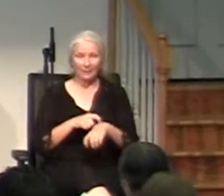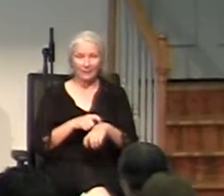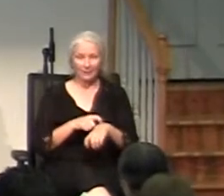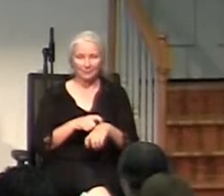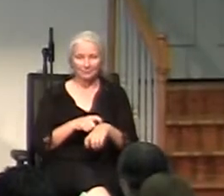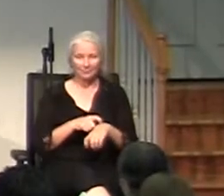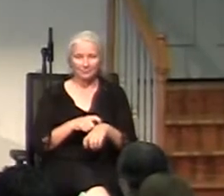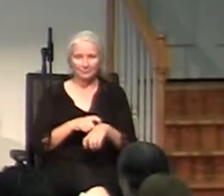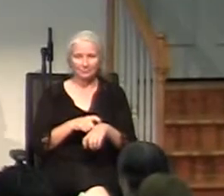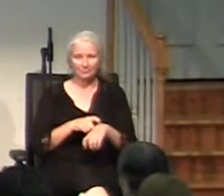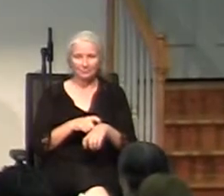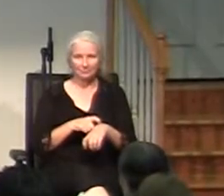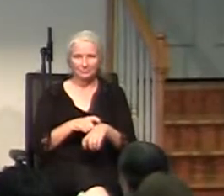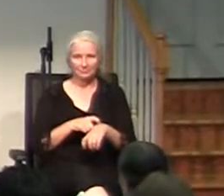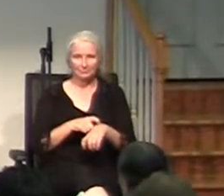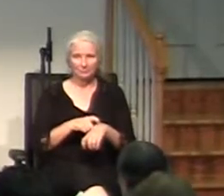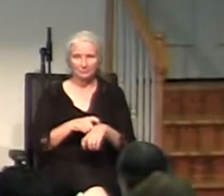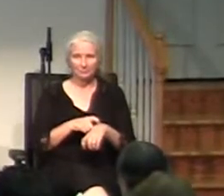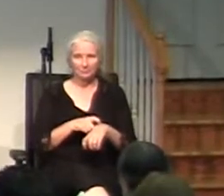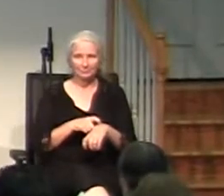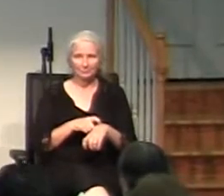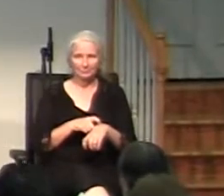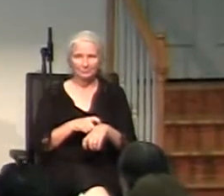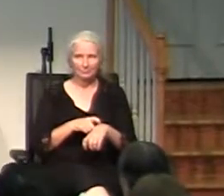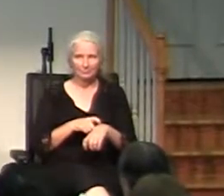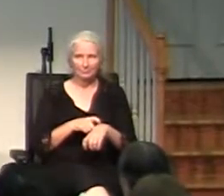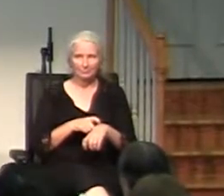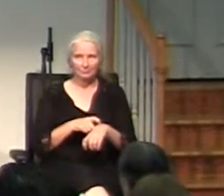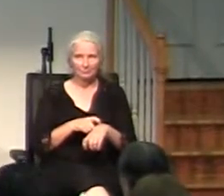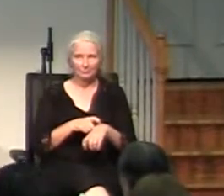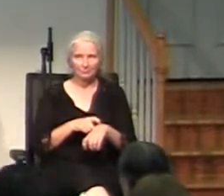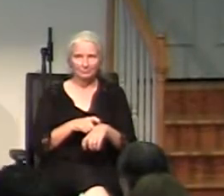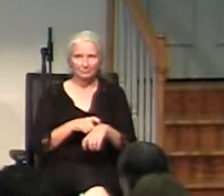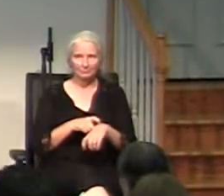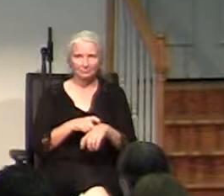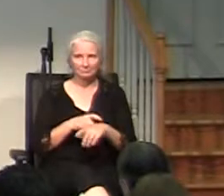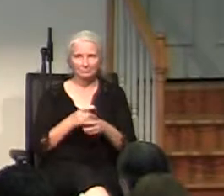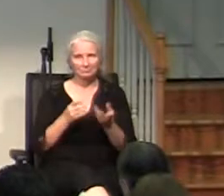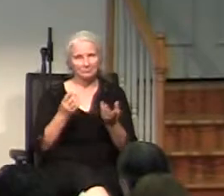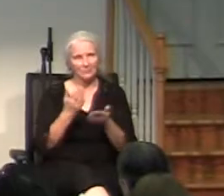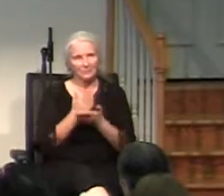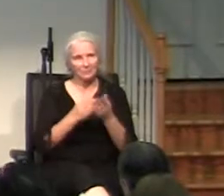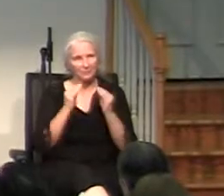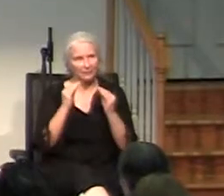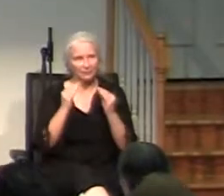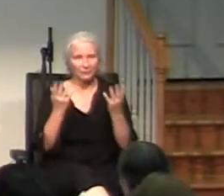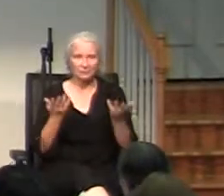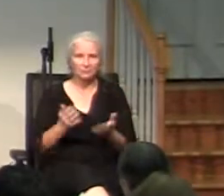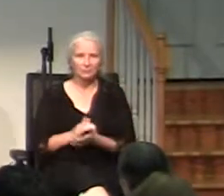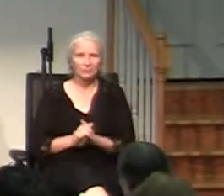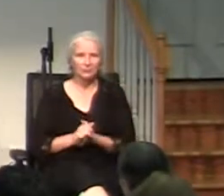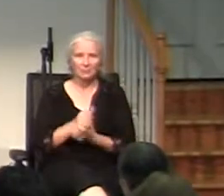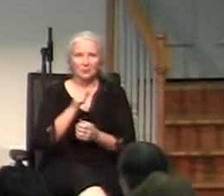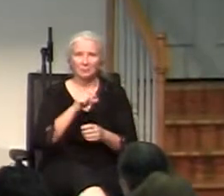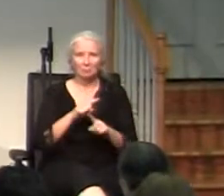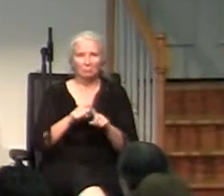but not a lot of things in my papers. But I said, you're probably right.